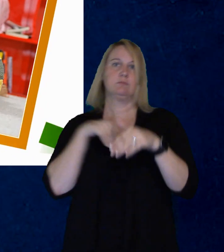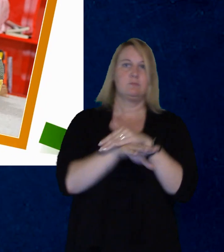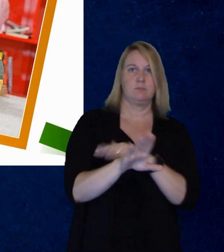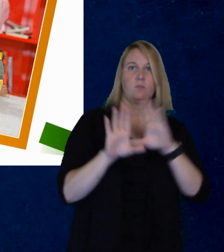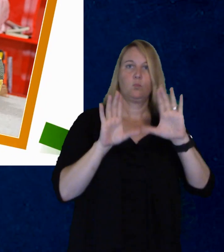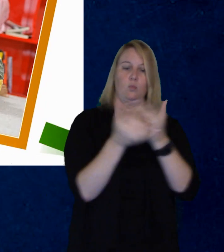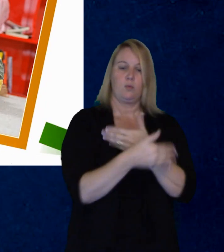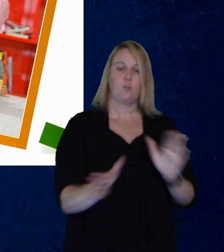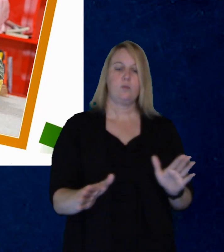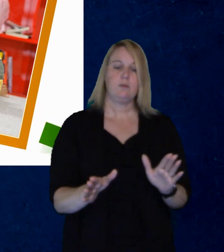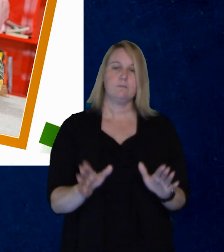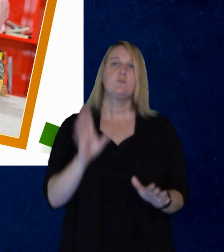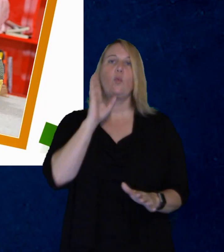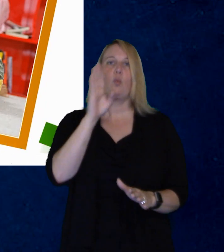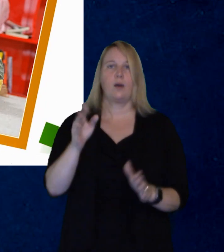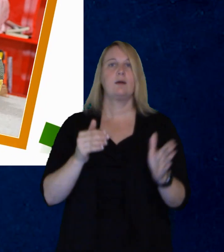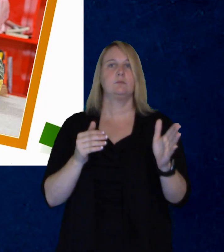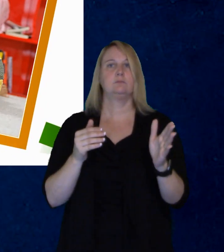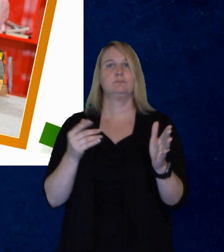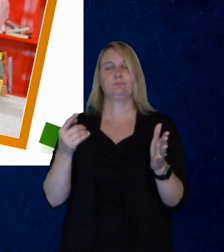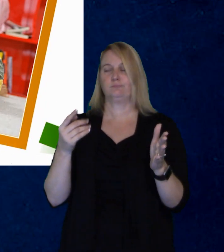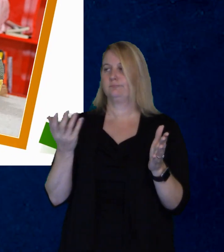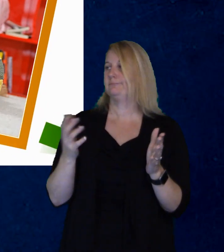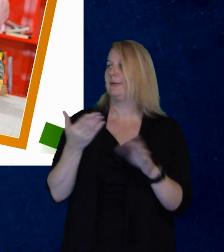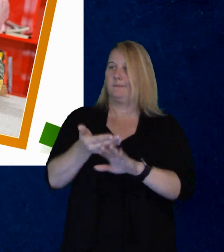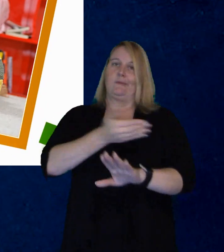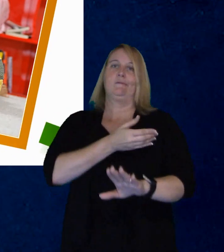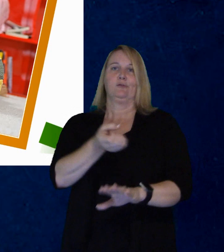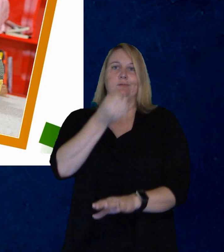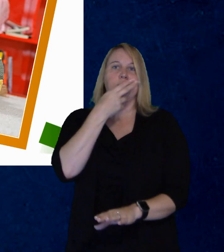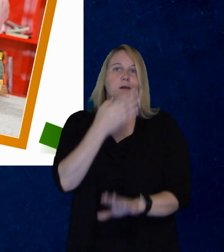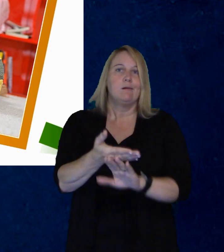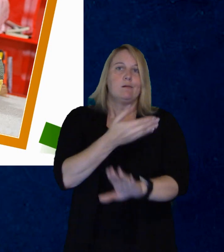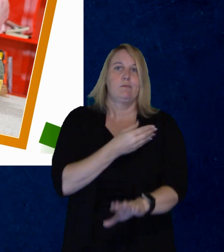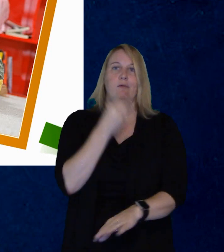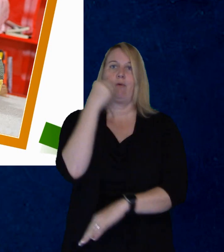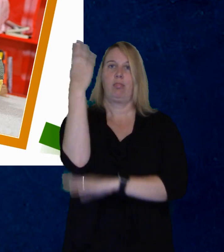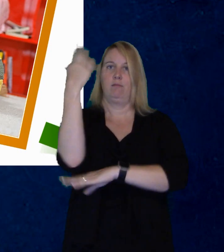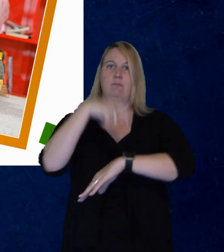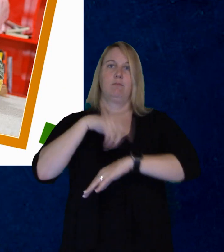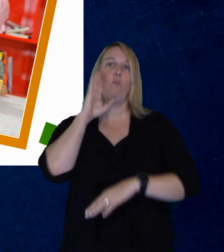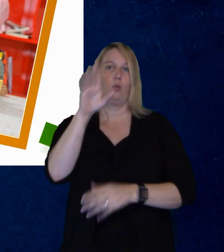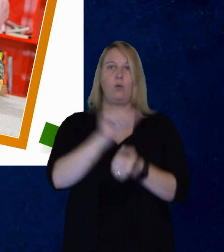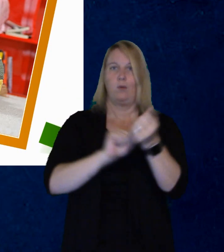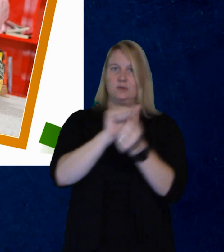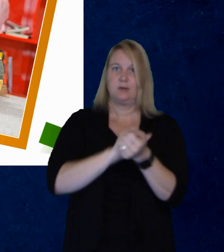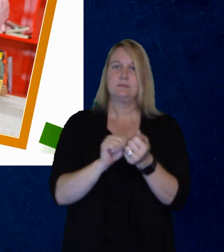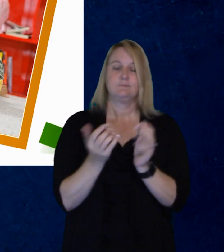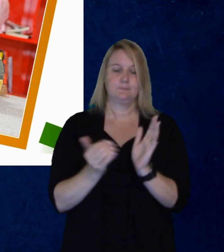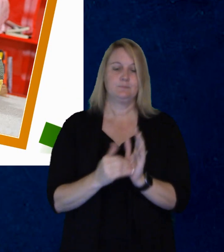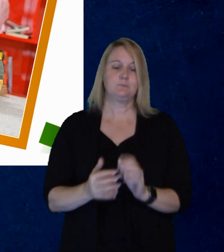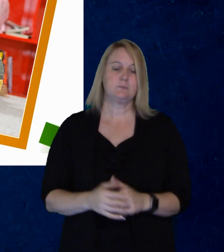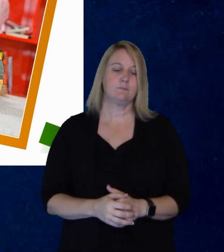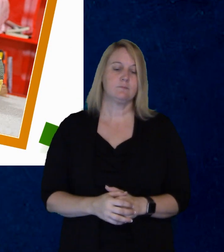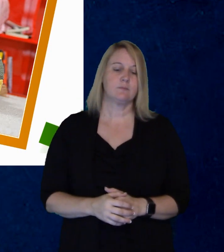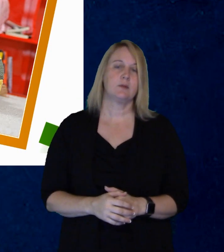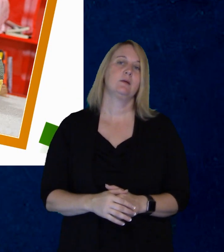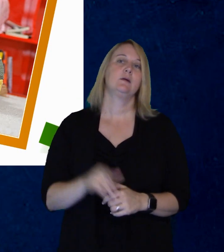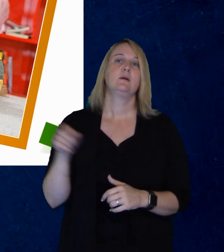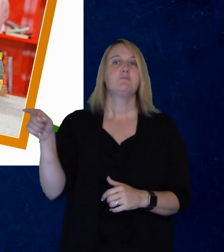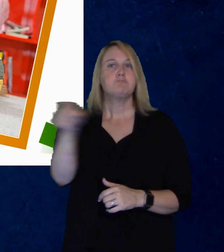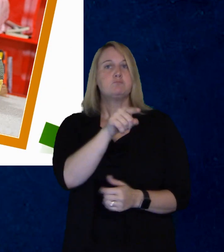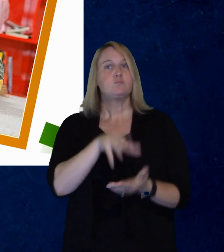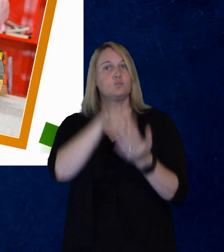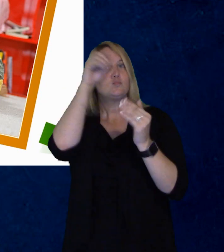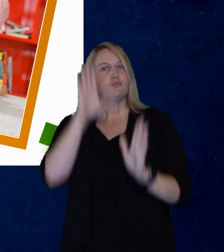have opportunities for that, obviously, before lunch and before snack. Students are encouraged to bring their own water bottle, which they can fill